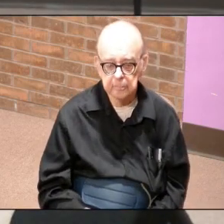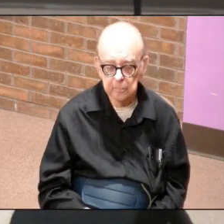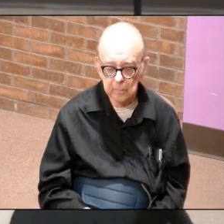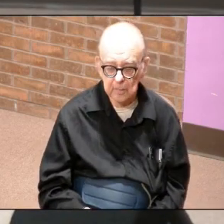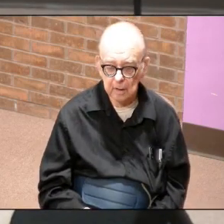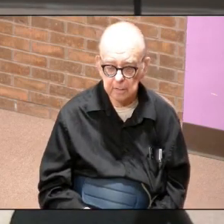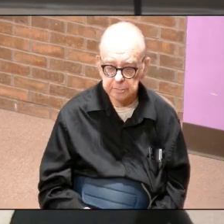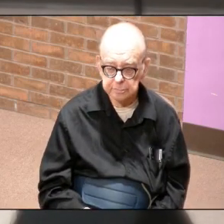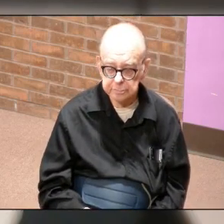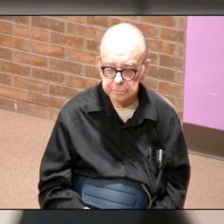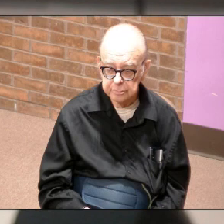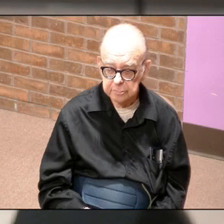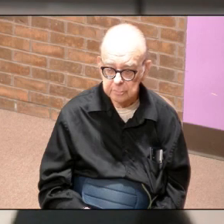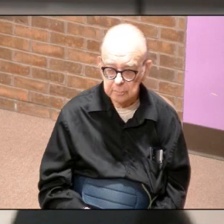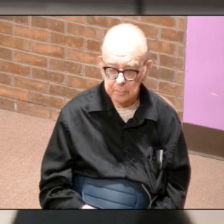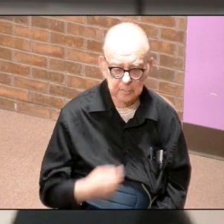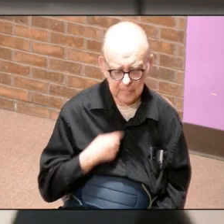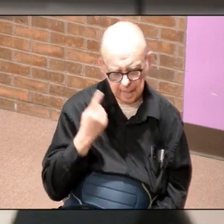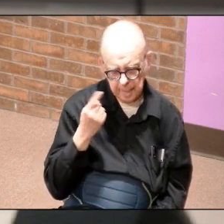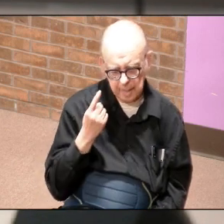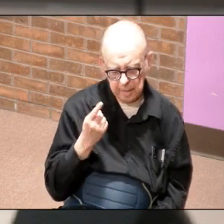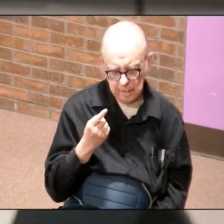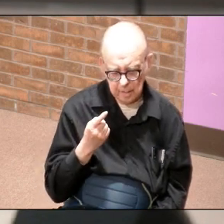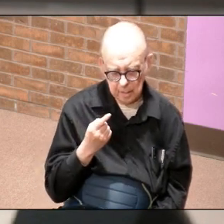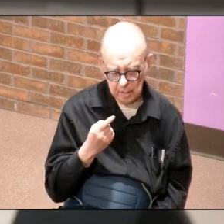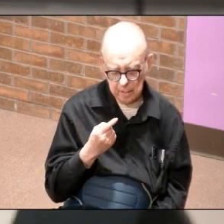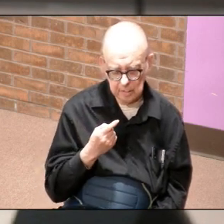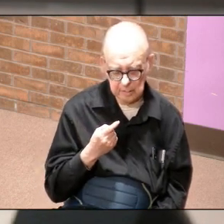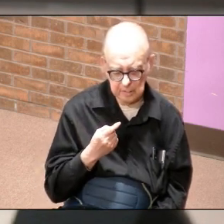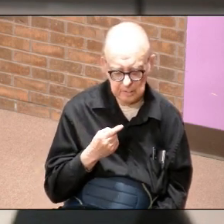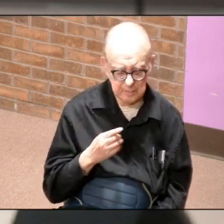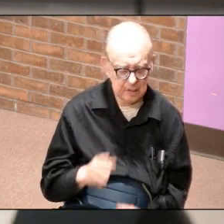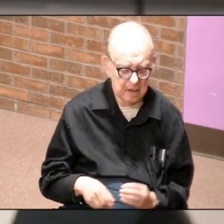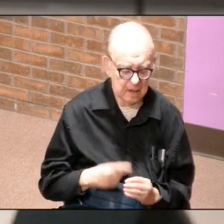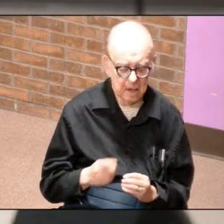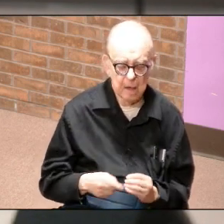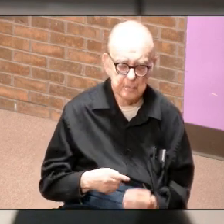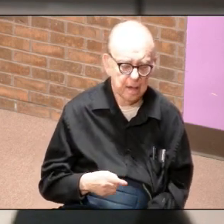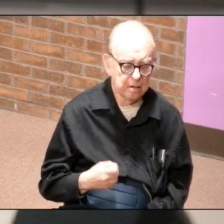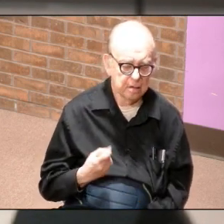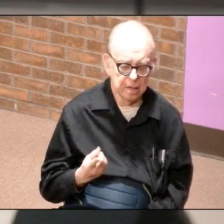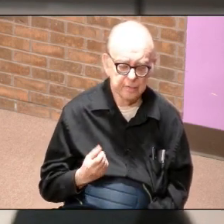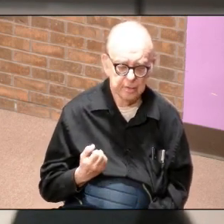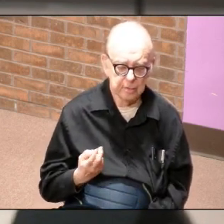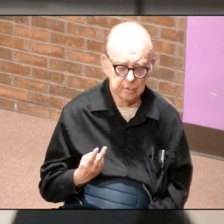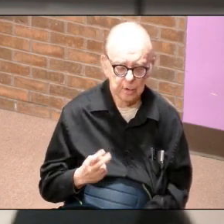how old was I? I think I was about maybe 11, 12 years of age.